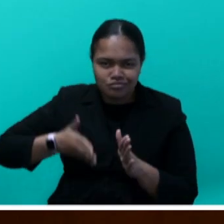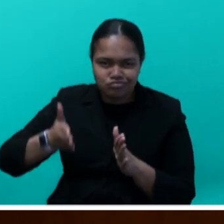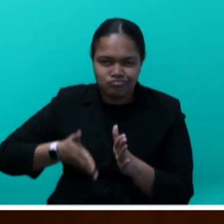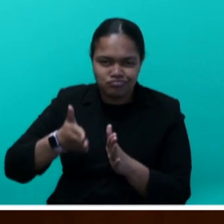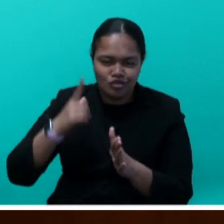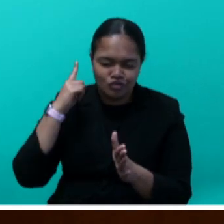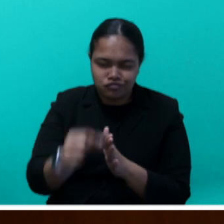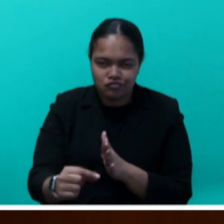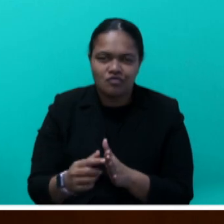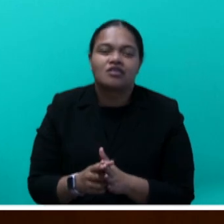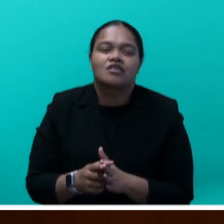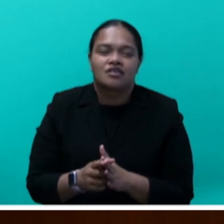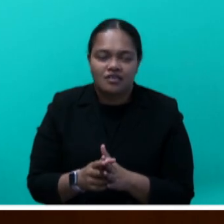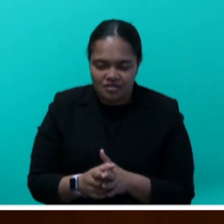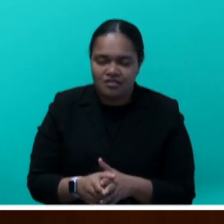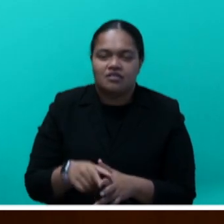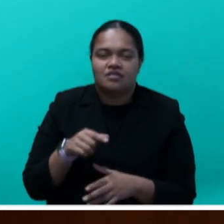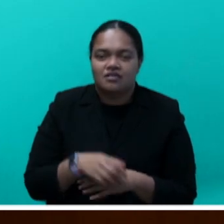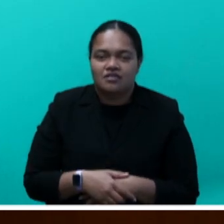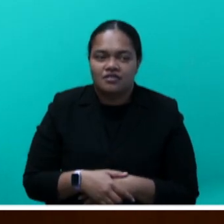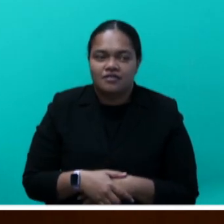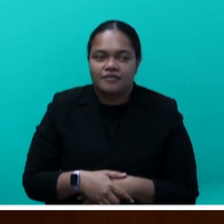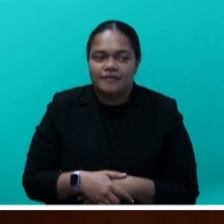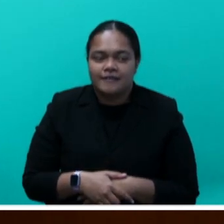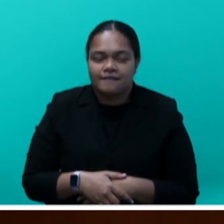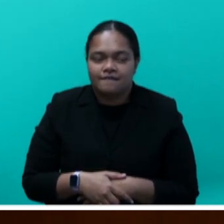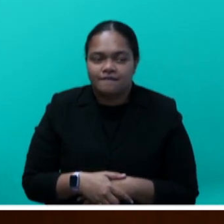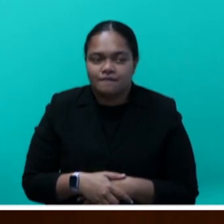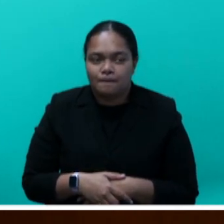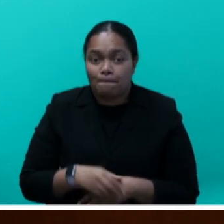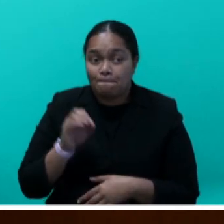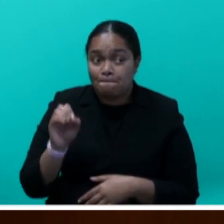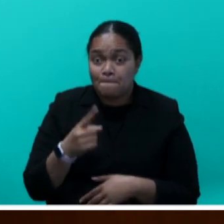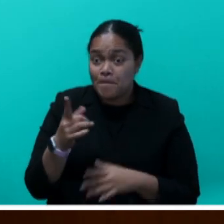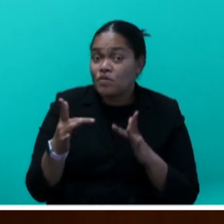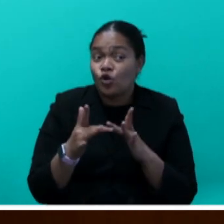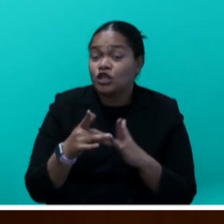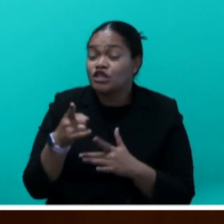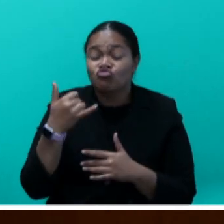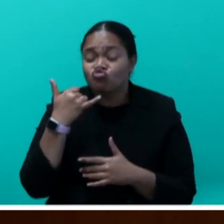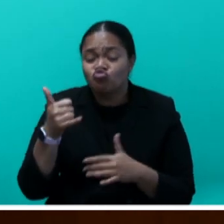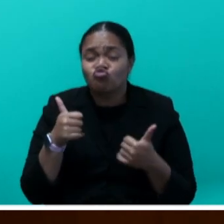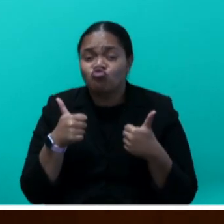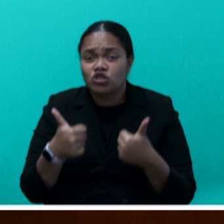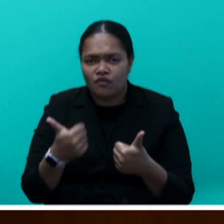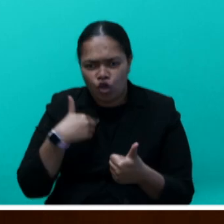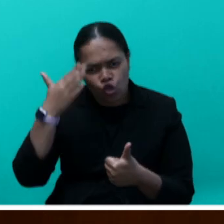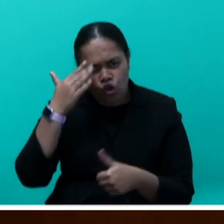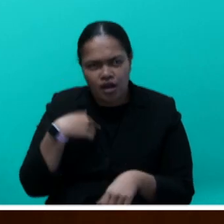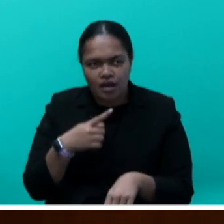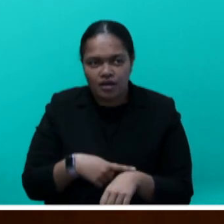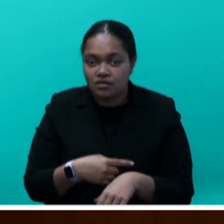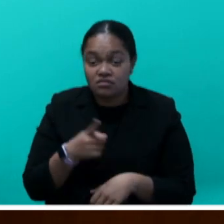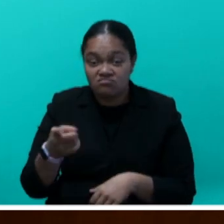and we were almost running late. I thought, has somebody contacted the driver? And they told